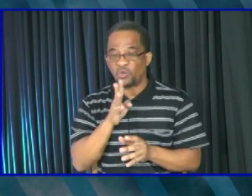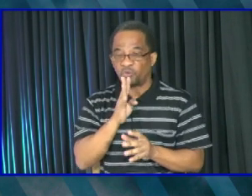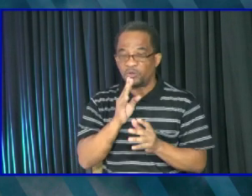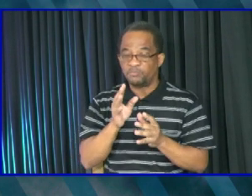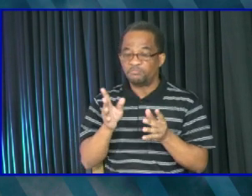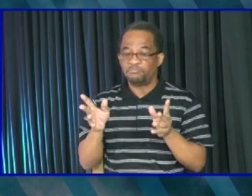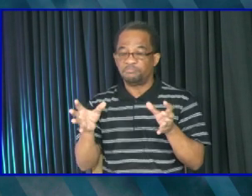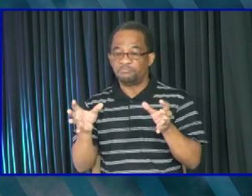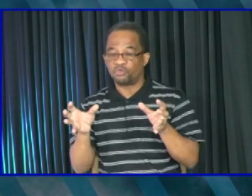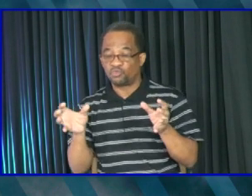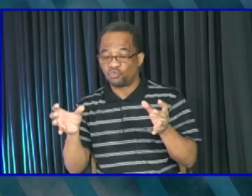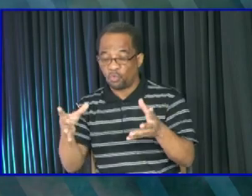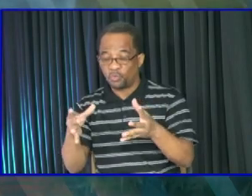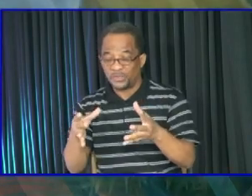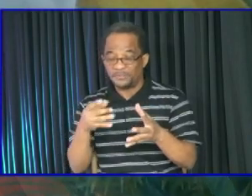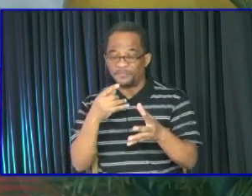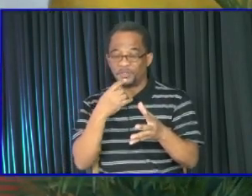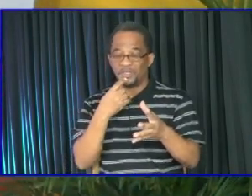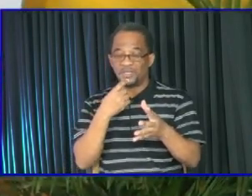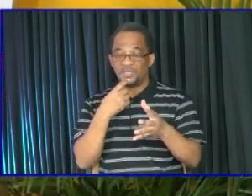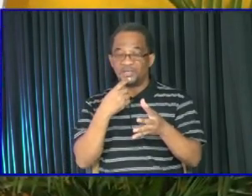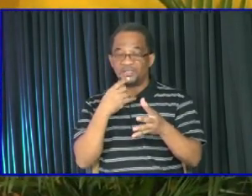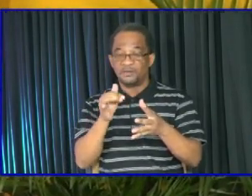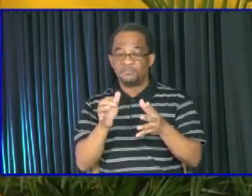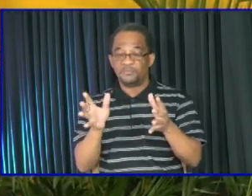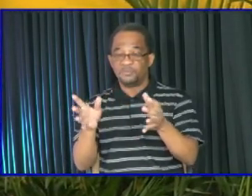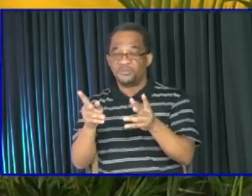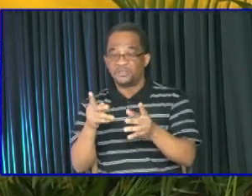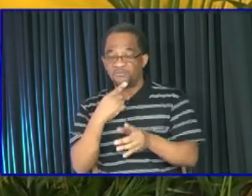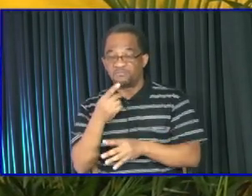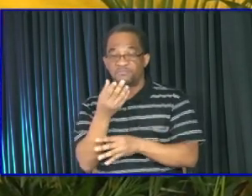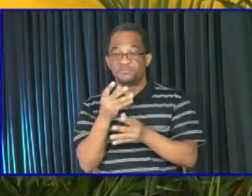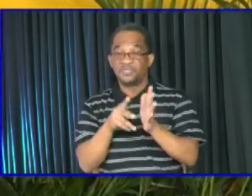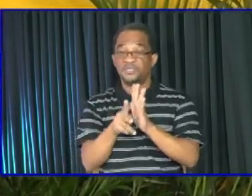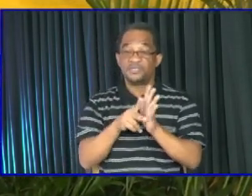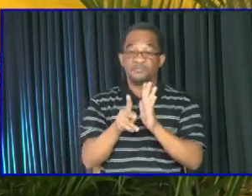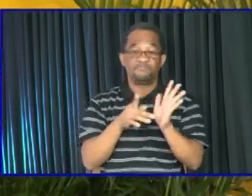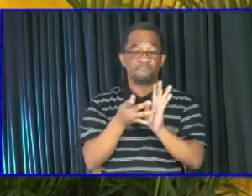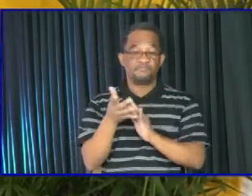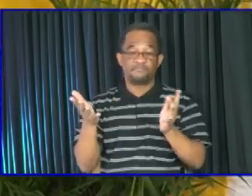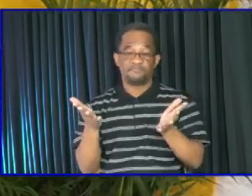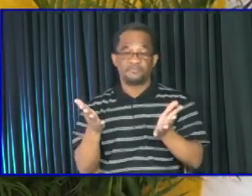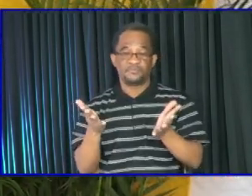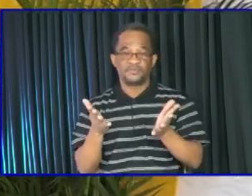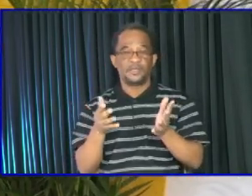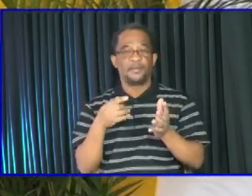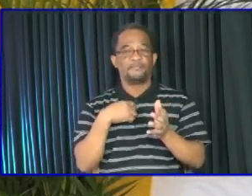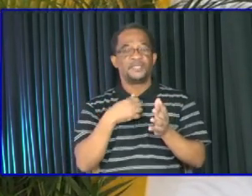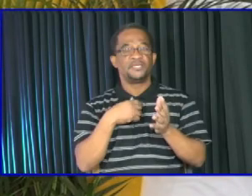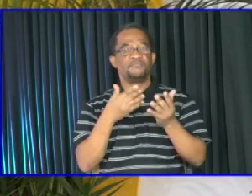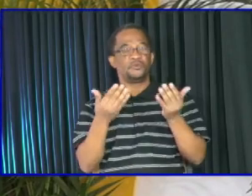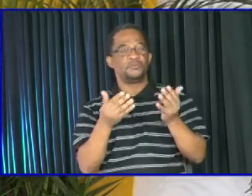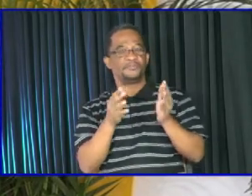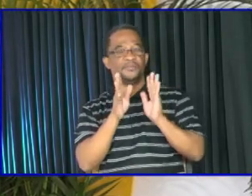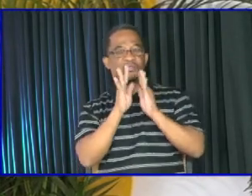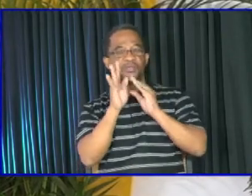crucified. I'm talking with you this evening about life's greatest